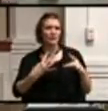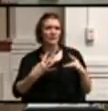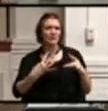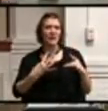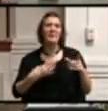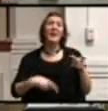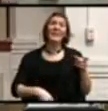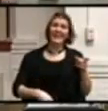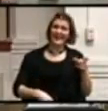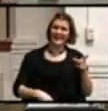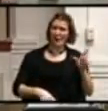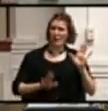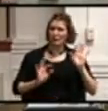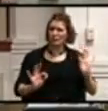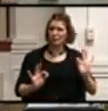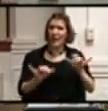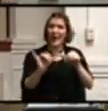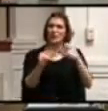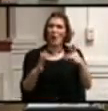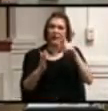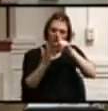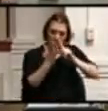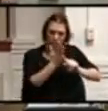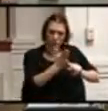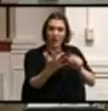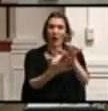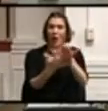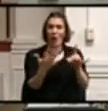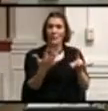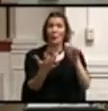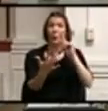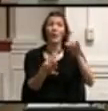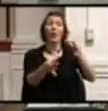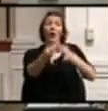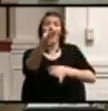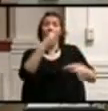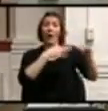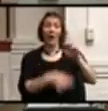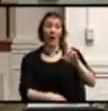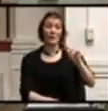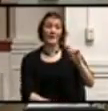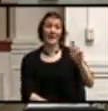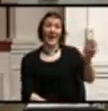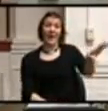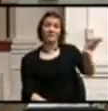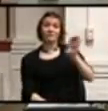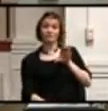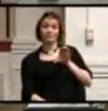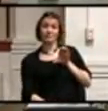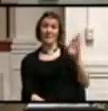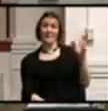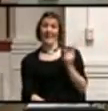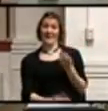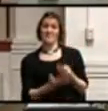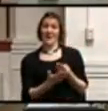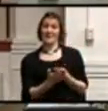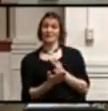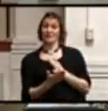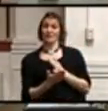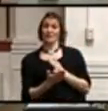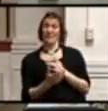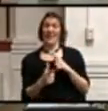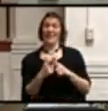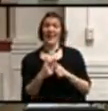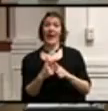has a very good list. Our engineer's looking at it, and then they'll give you a rebate for buying it, and then on top of it, you will